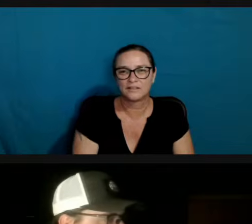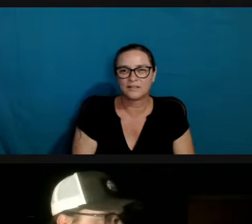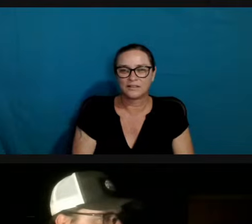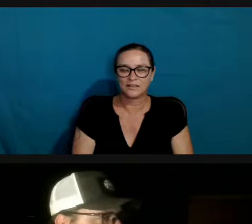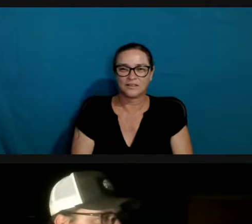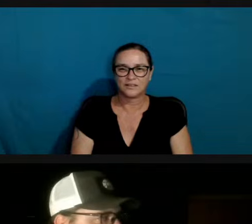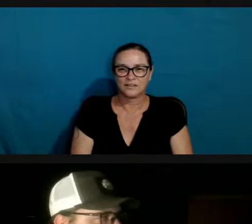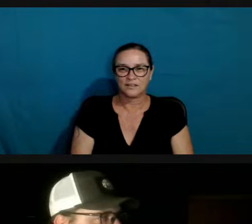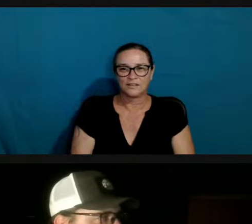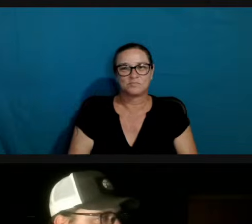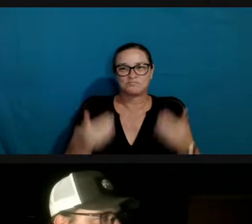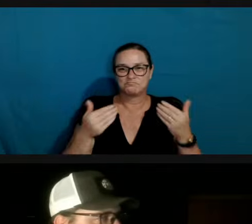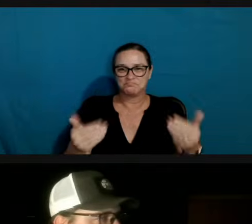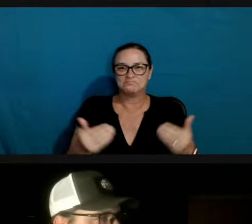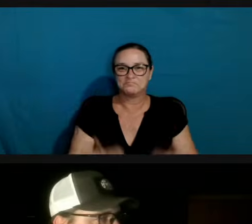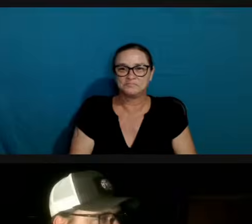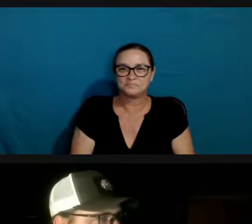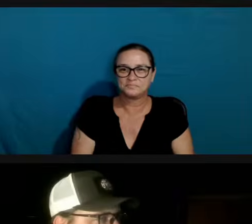All right, moving on.